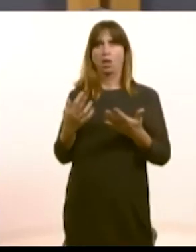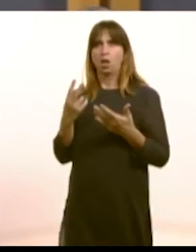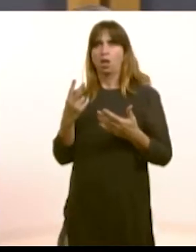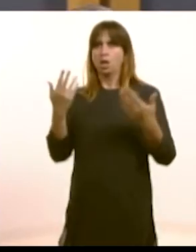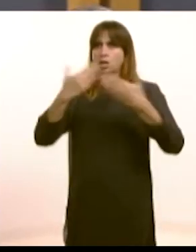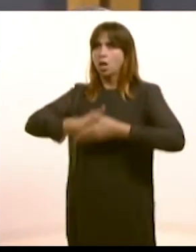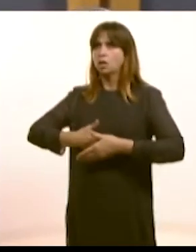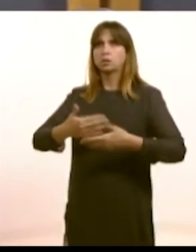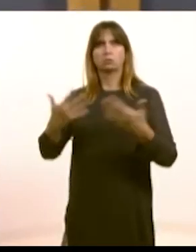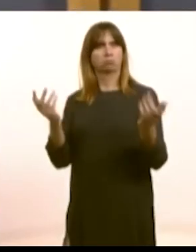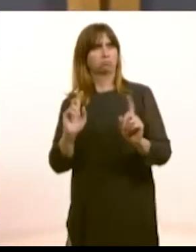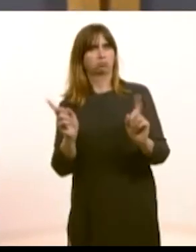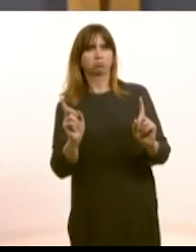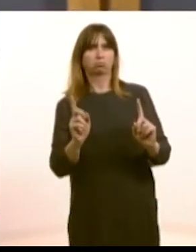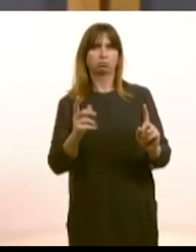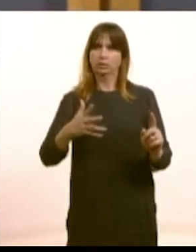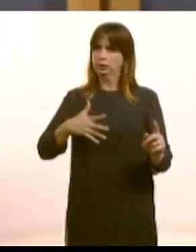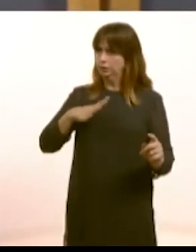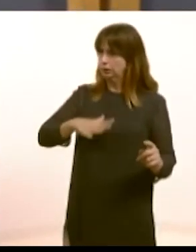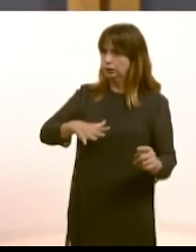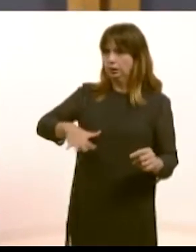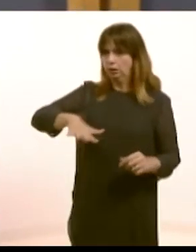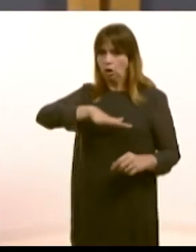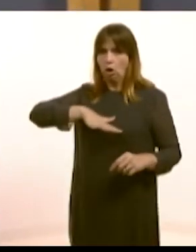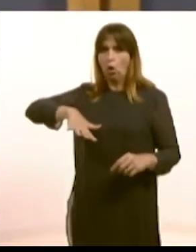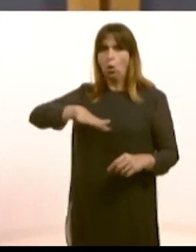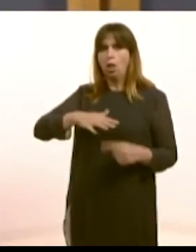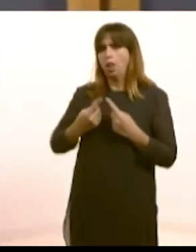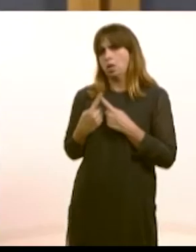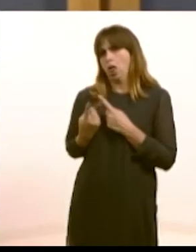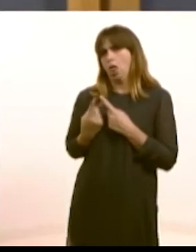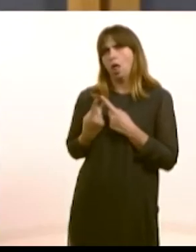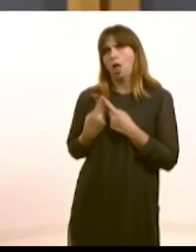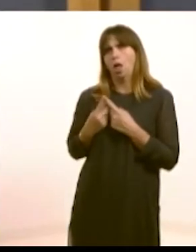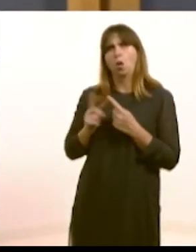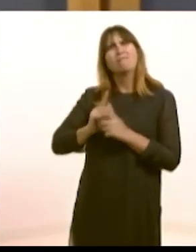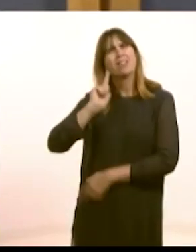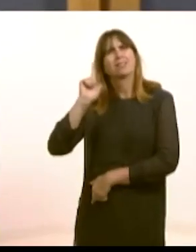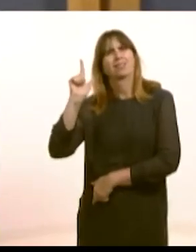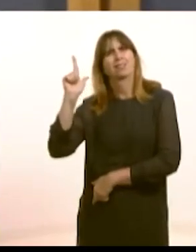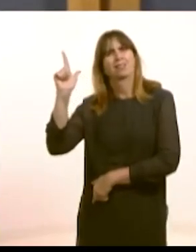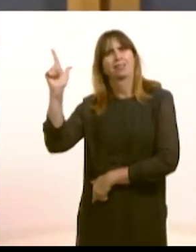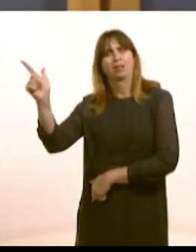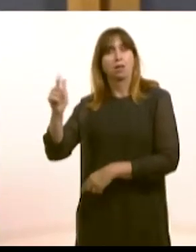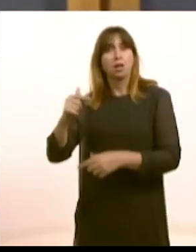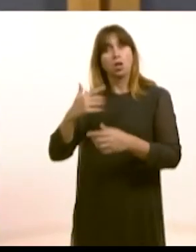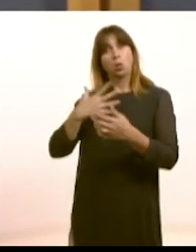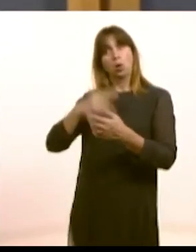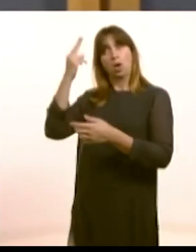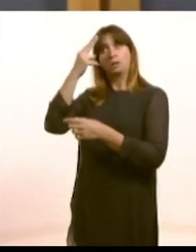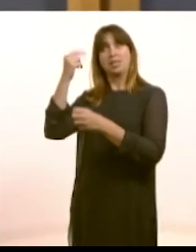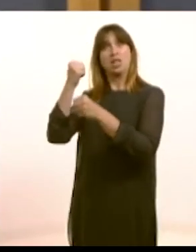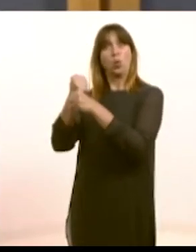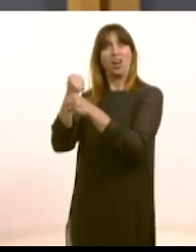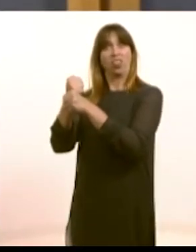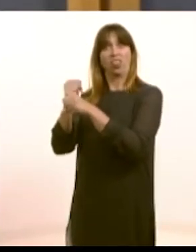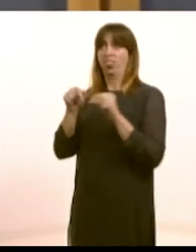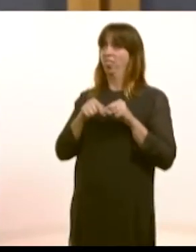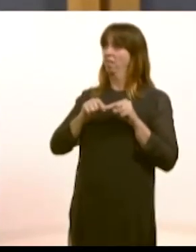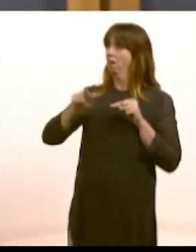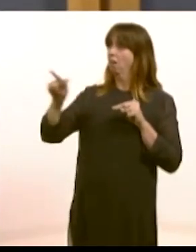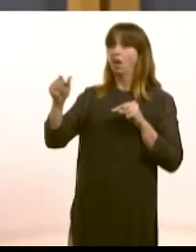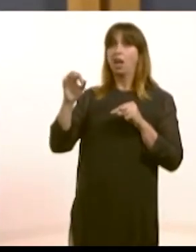needs of the local population, ensure that services are provided as close to patients' homes as possible. To get to Ysbyty Gwynedd from Blaenau